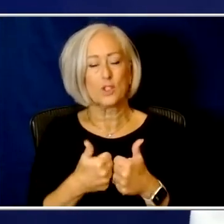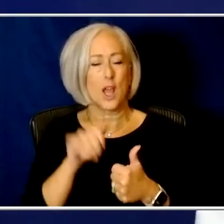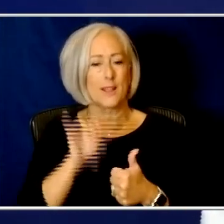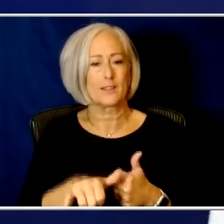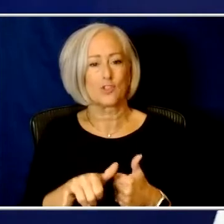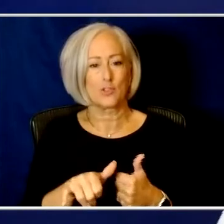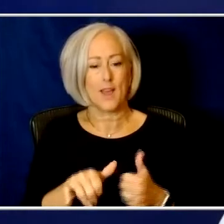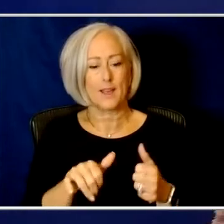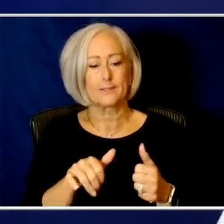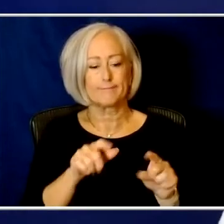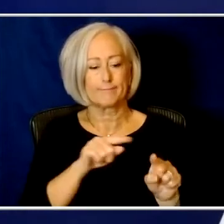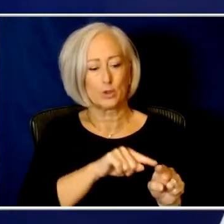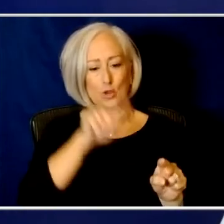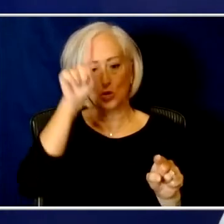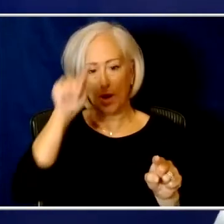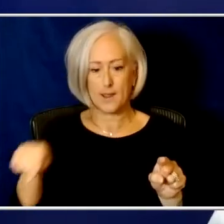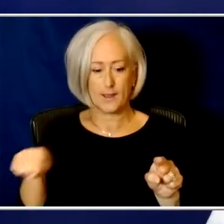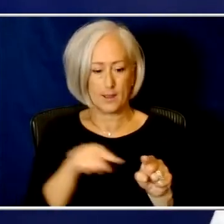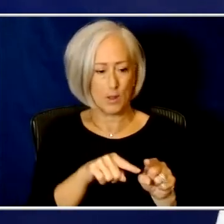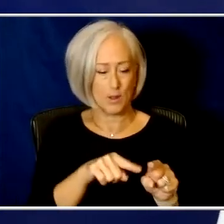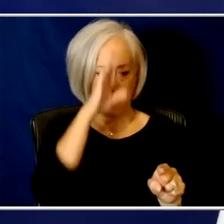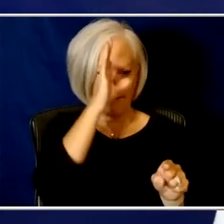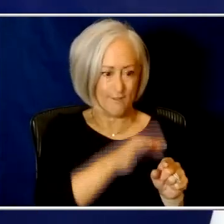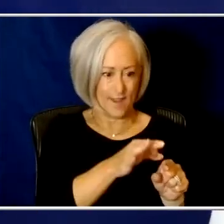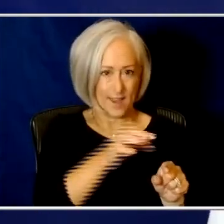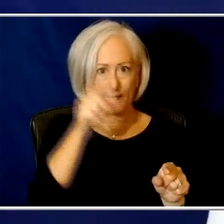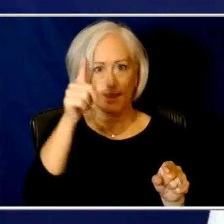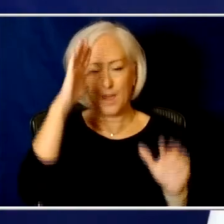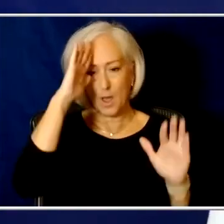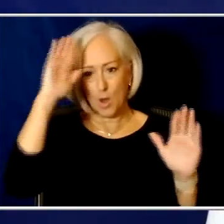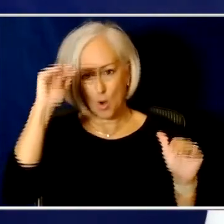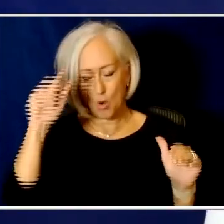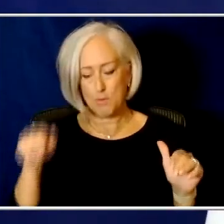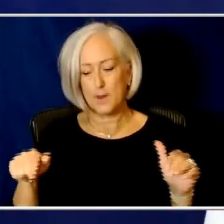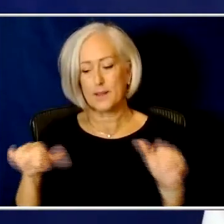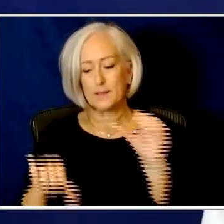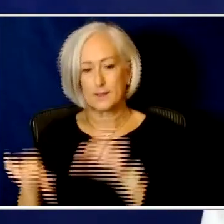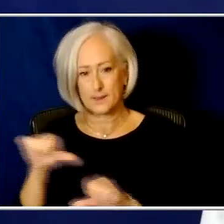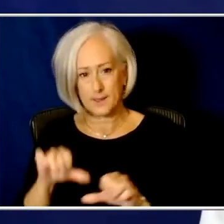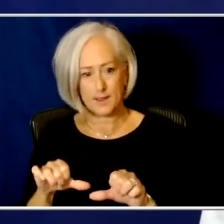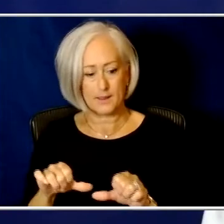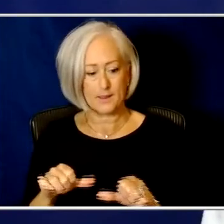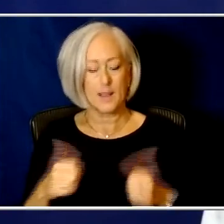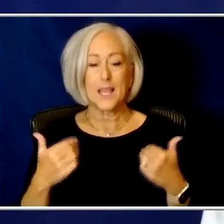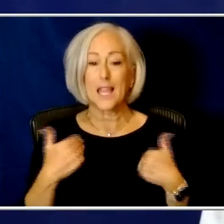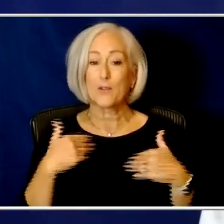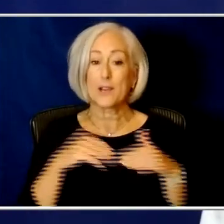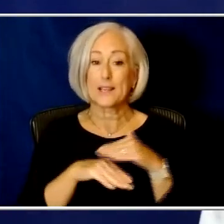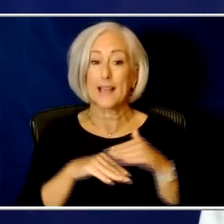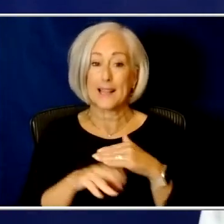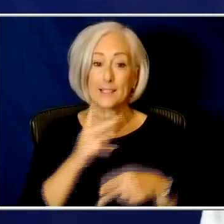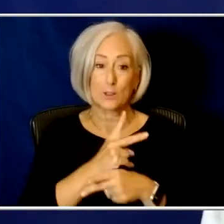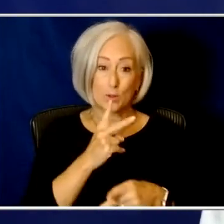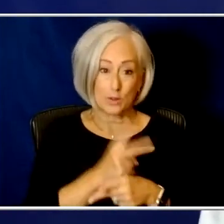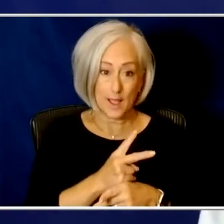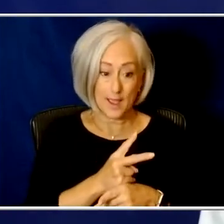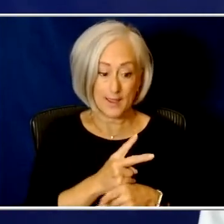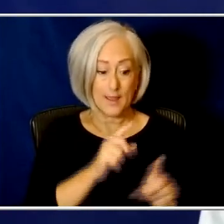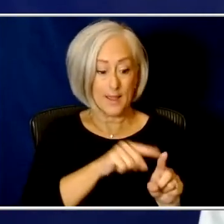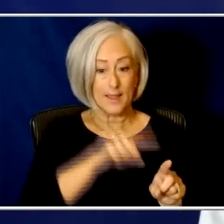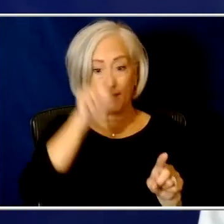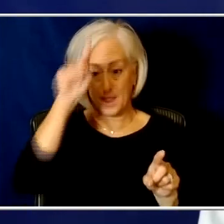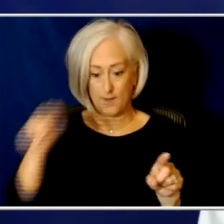of that, just a very poignant aspect, certainly, is that access. And we want to continue to give access. Please, if you know